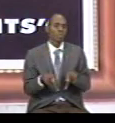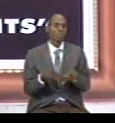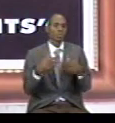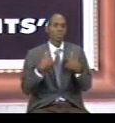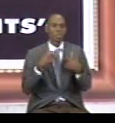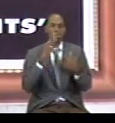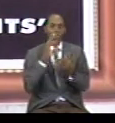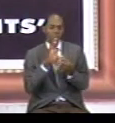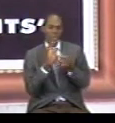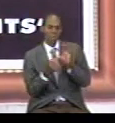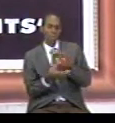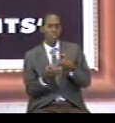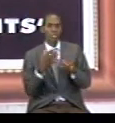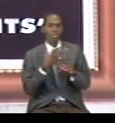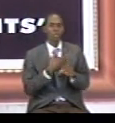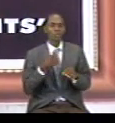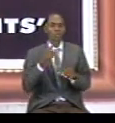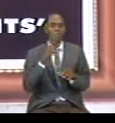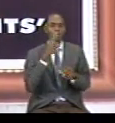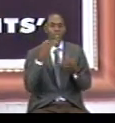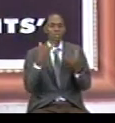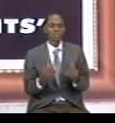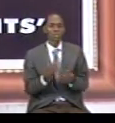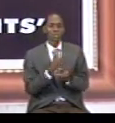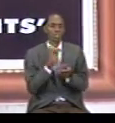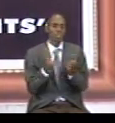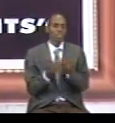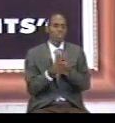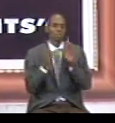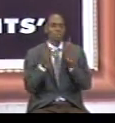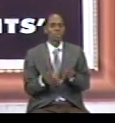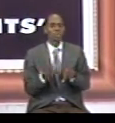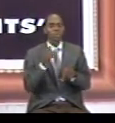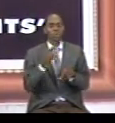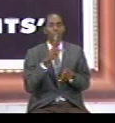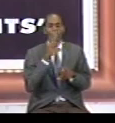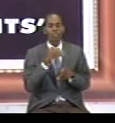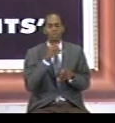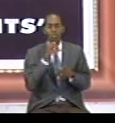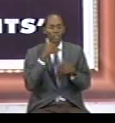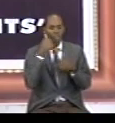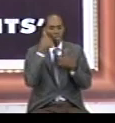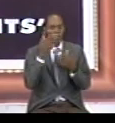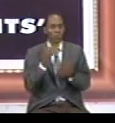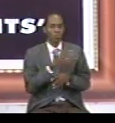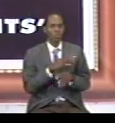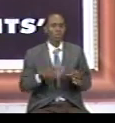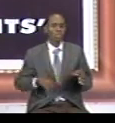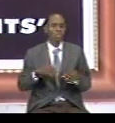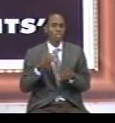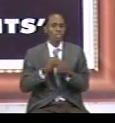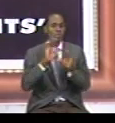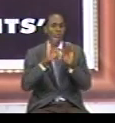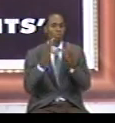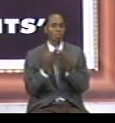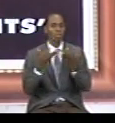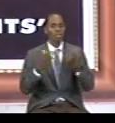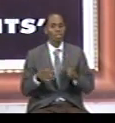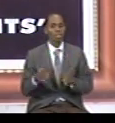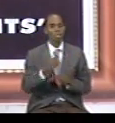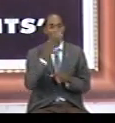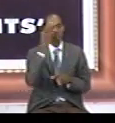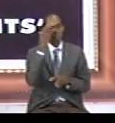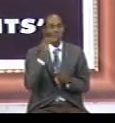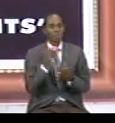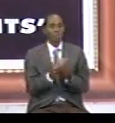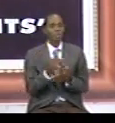you're a real child of God. You are not ashamed of Christ. In your family, let them know I belong to Christ. In your community, let them